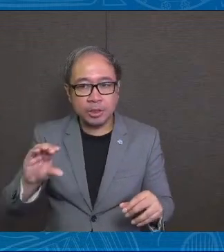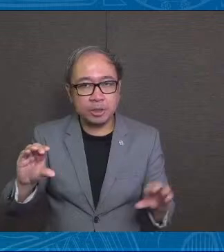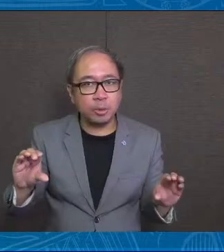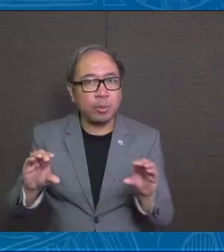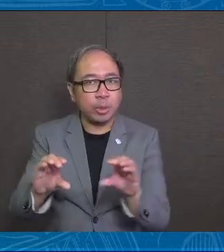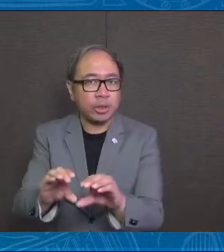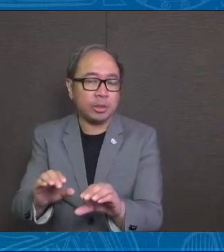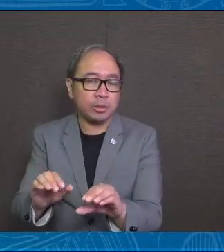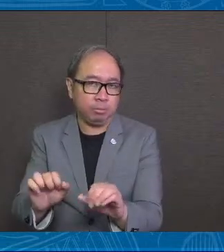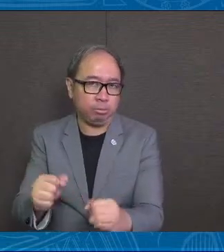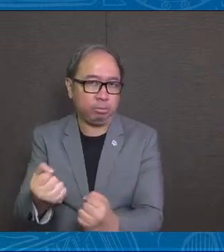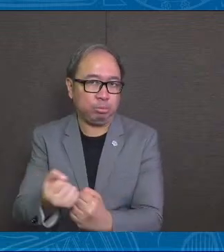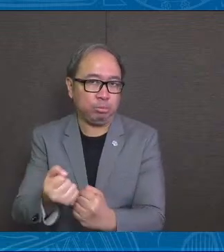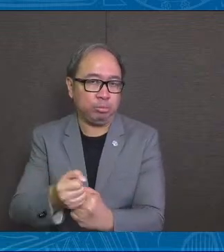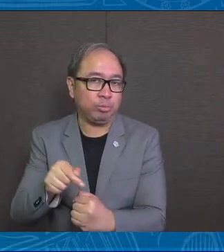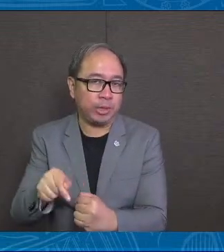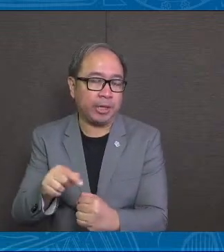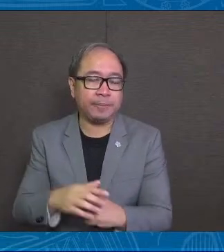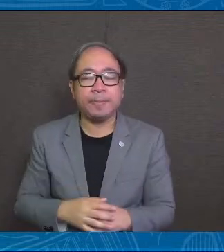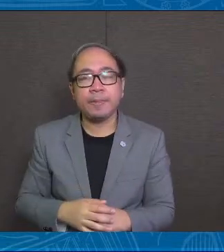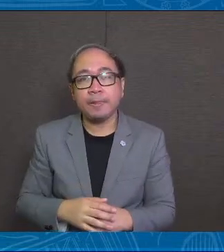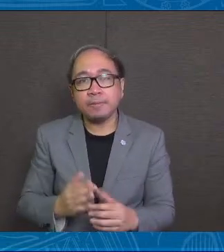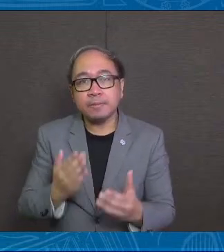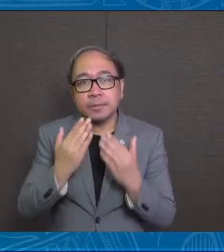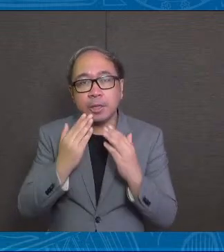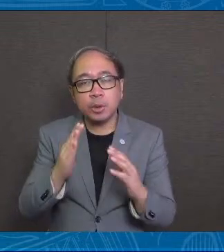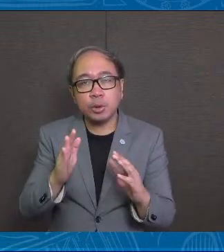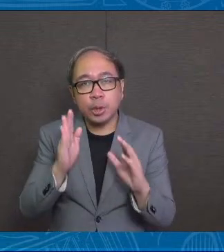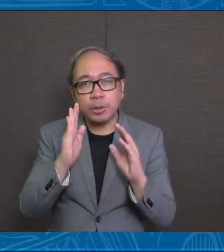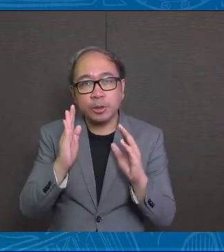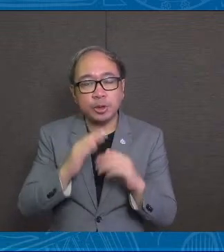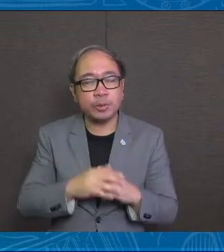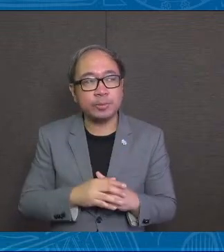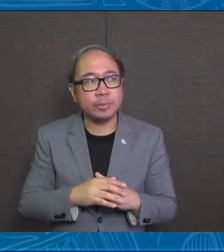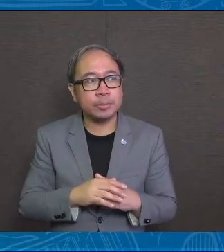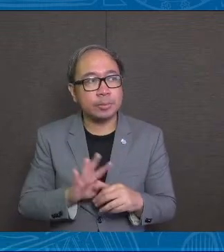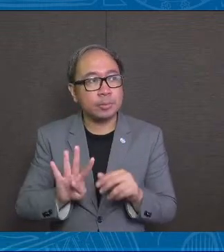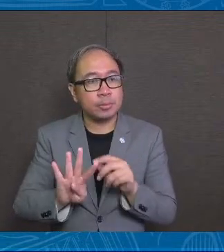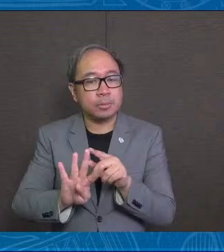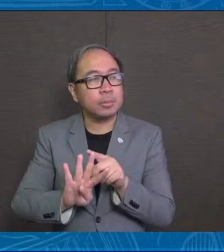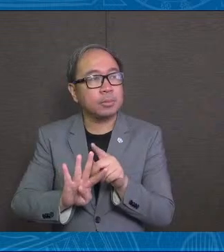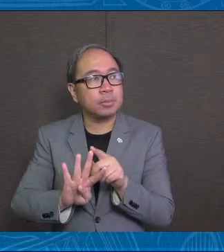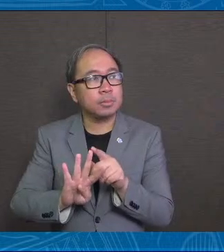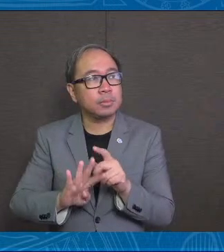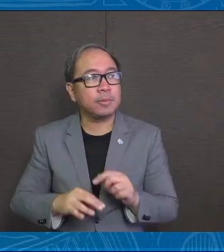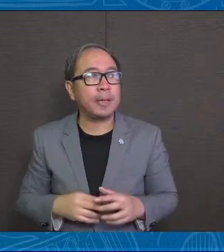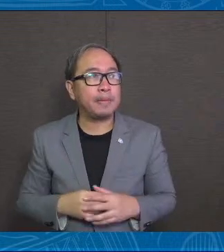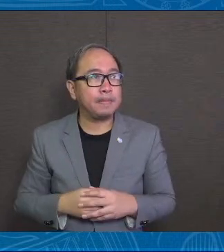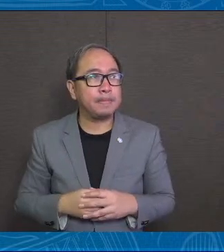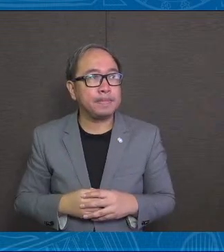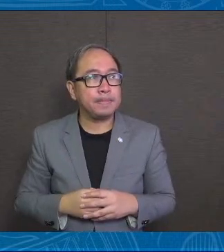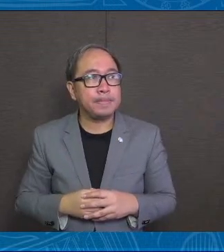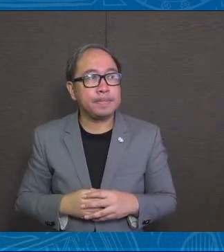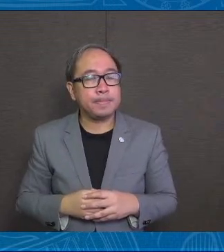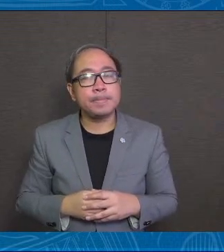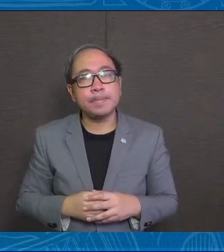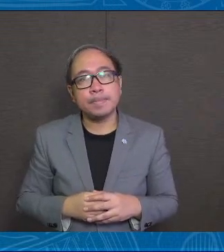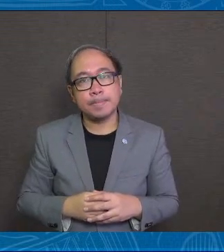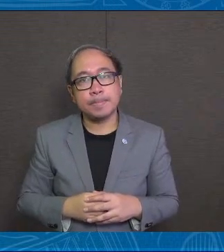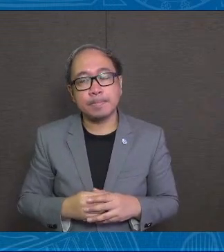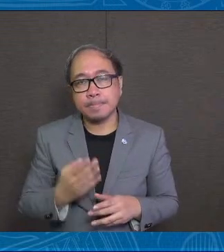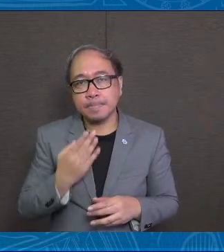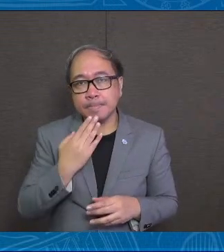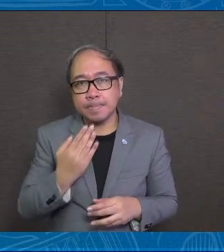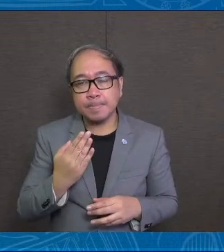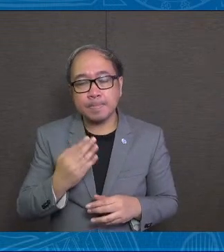Thank you. Thank you. Miriam? Please, round of applause. Over to you, Miriam. Thank you, Carlos.